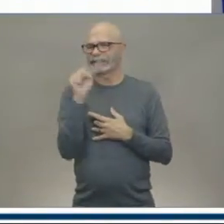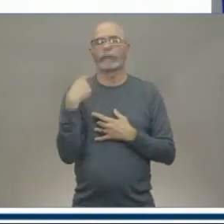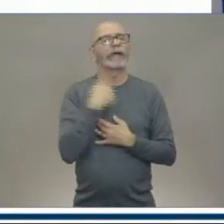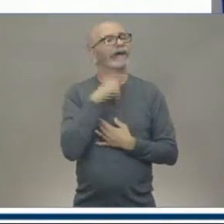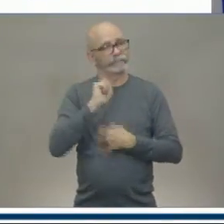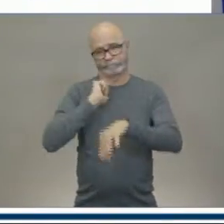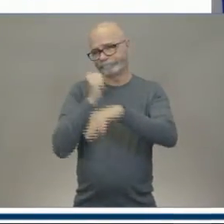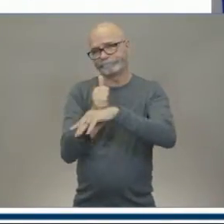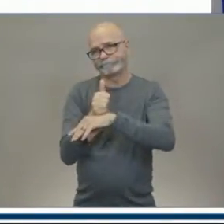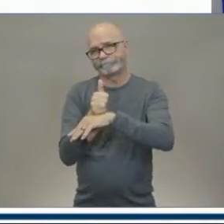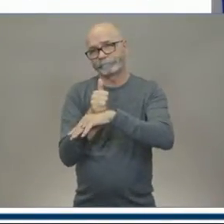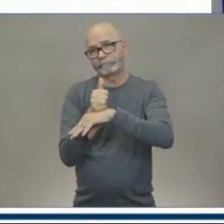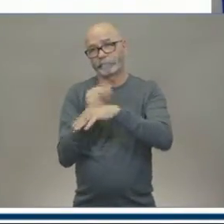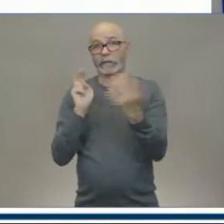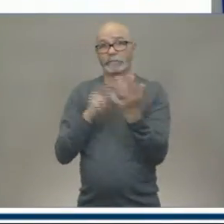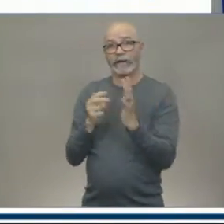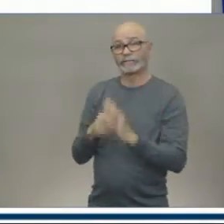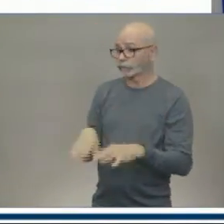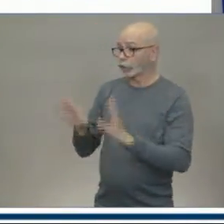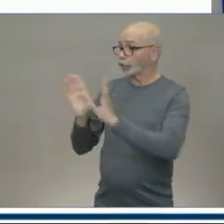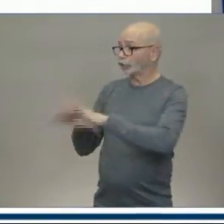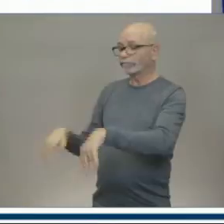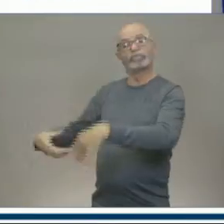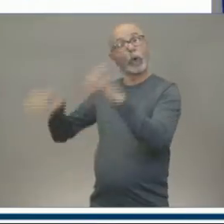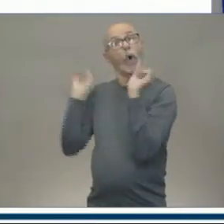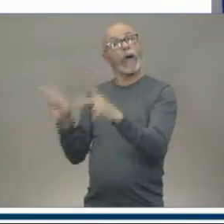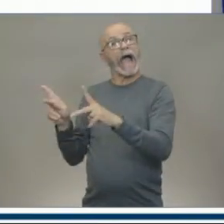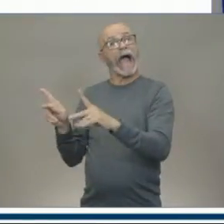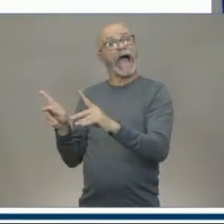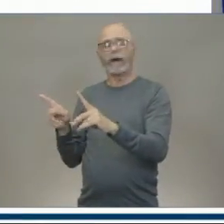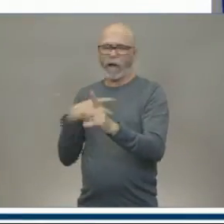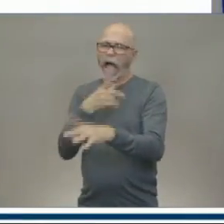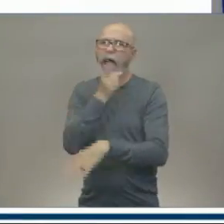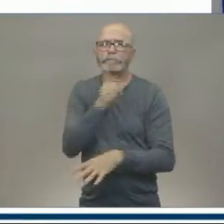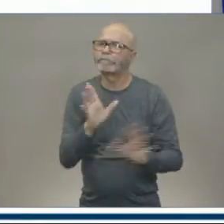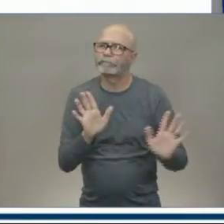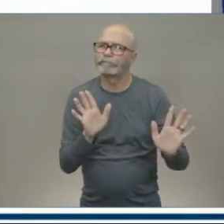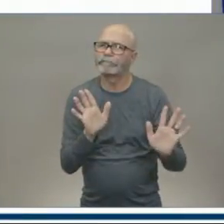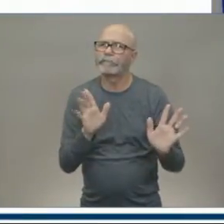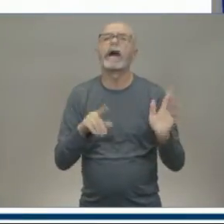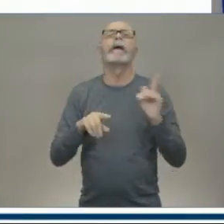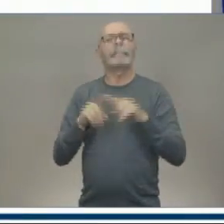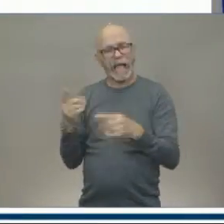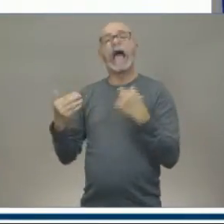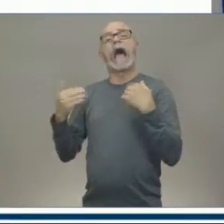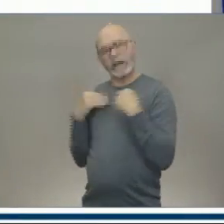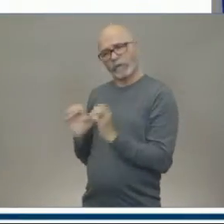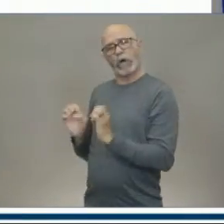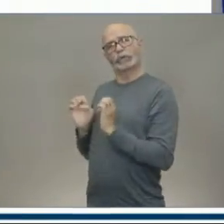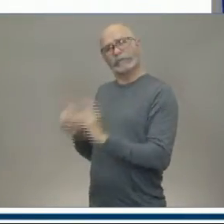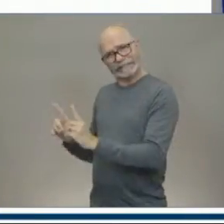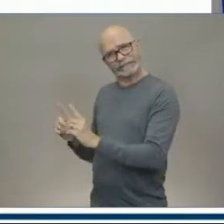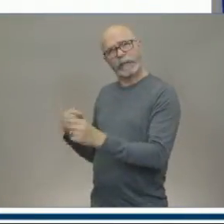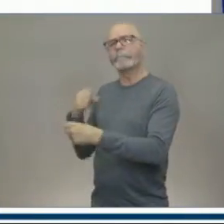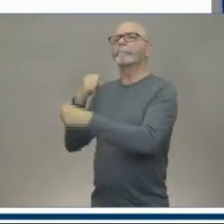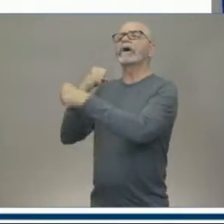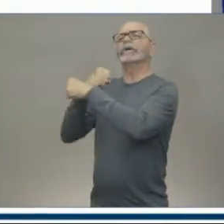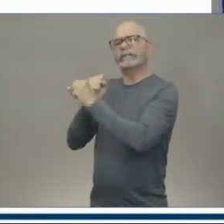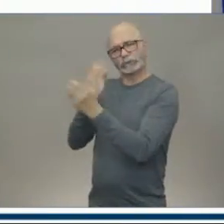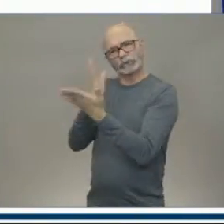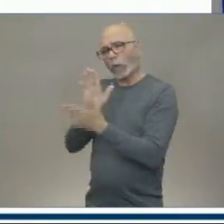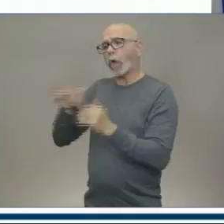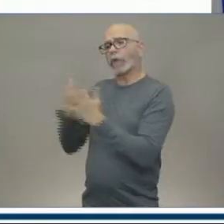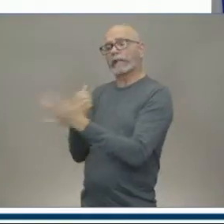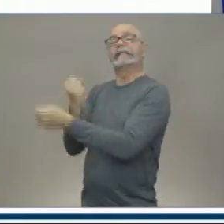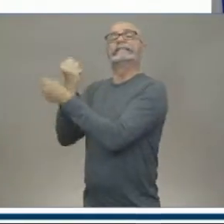get an education. We will find ways to provide that education, but their health and safety, not only through the virus, but quite frankly, the stress